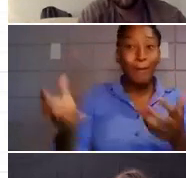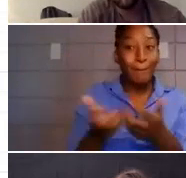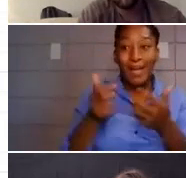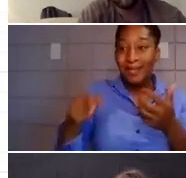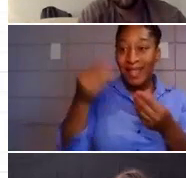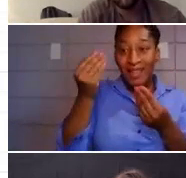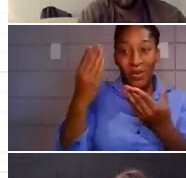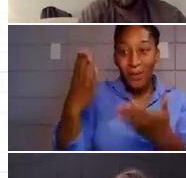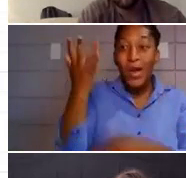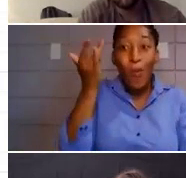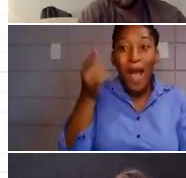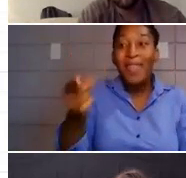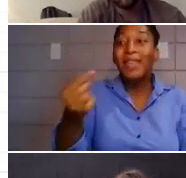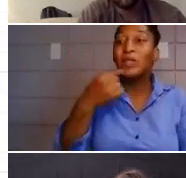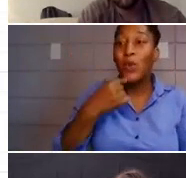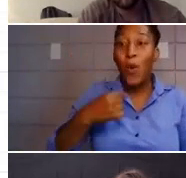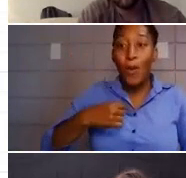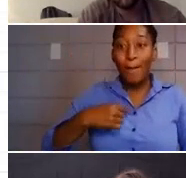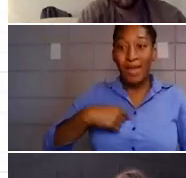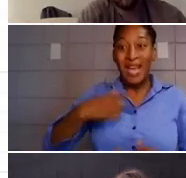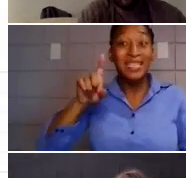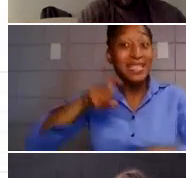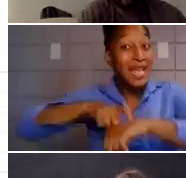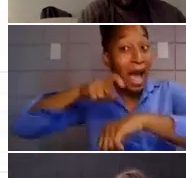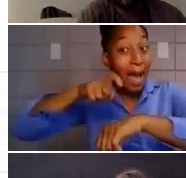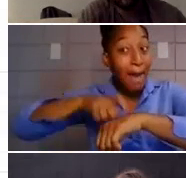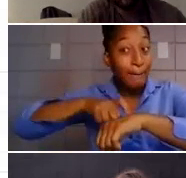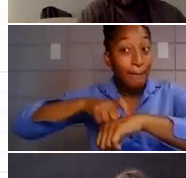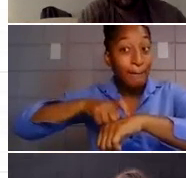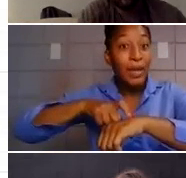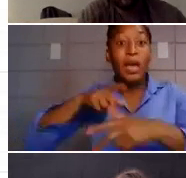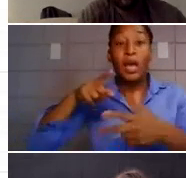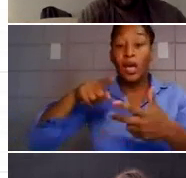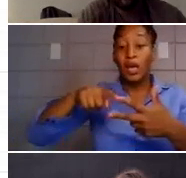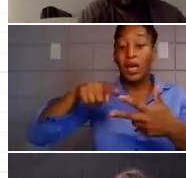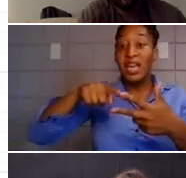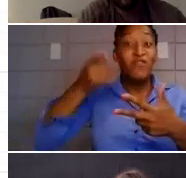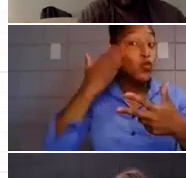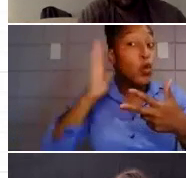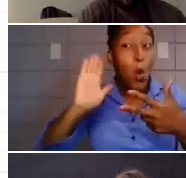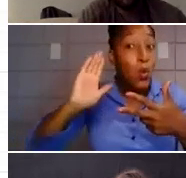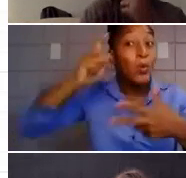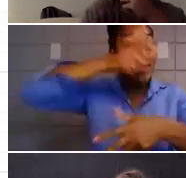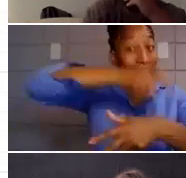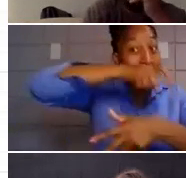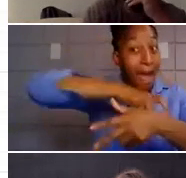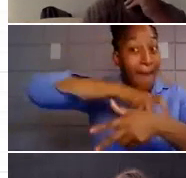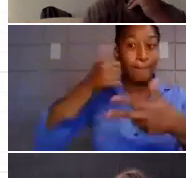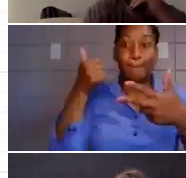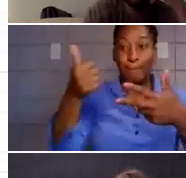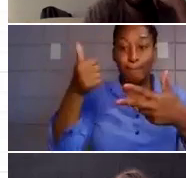helpful if you're trying to solve for a parameter and you don't know the time. Okay.